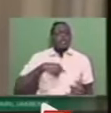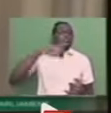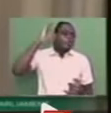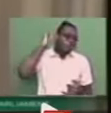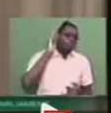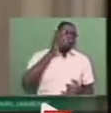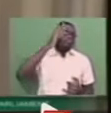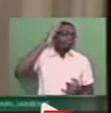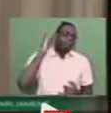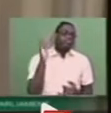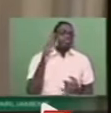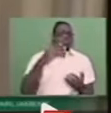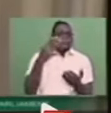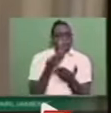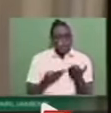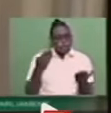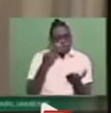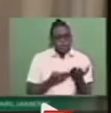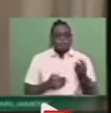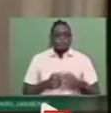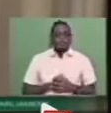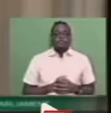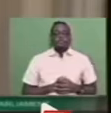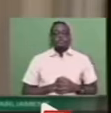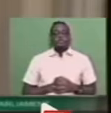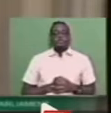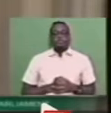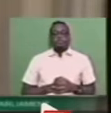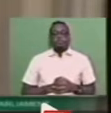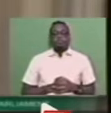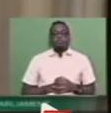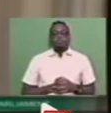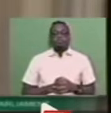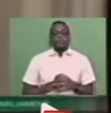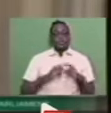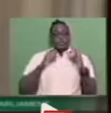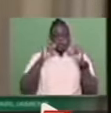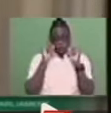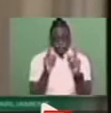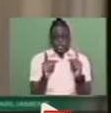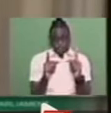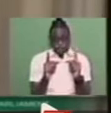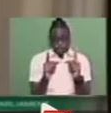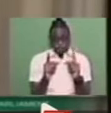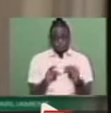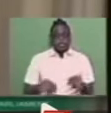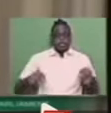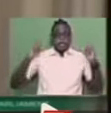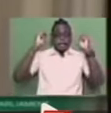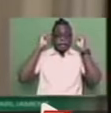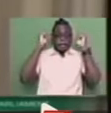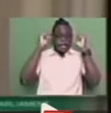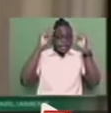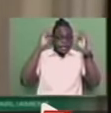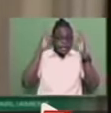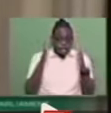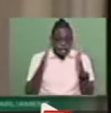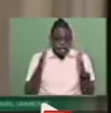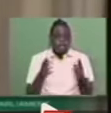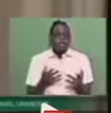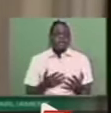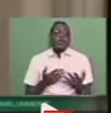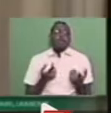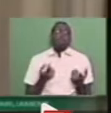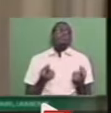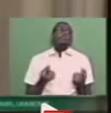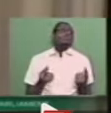Finance. Incredible as it seems, the Minister has managed once more to deceive the vast